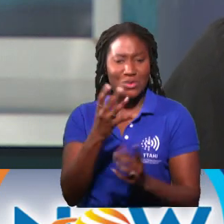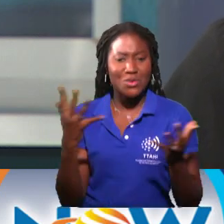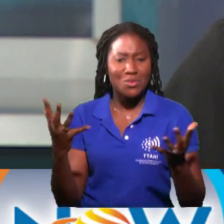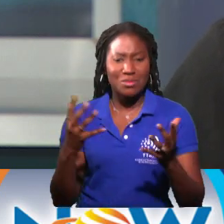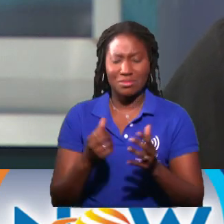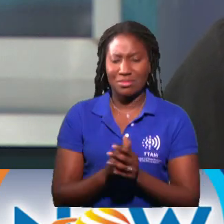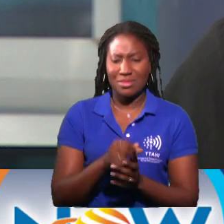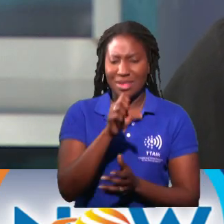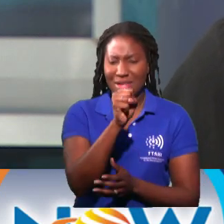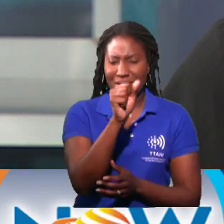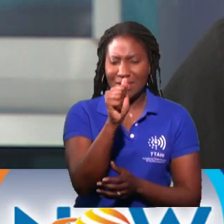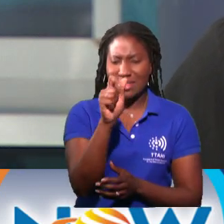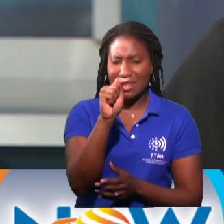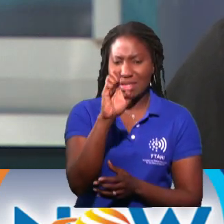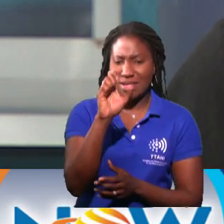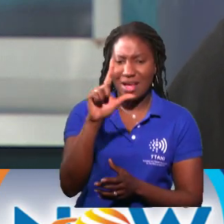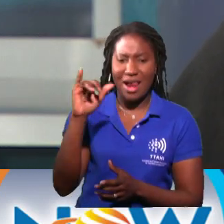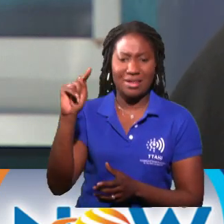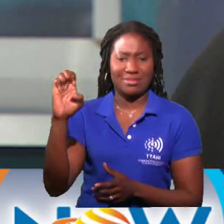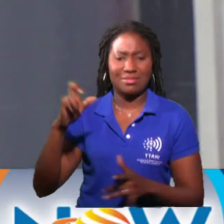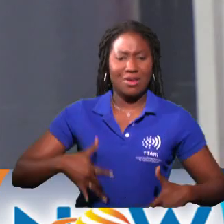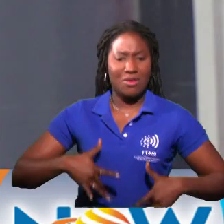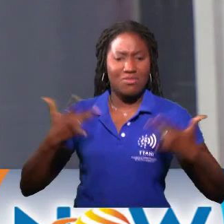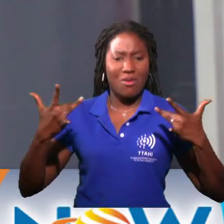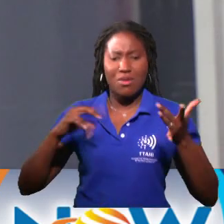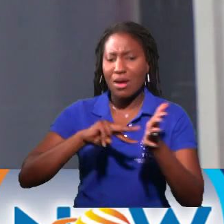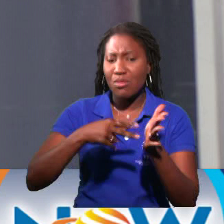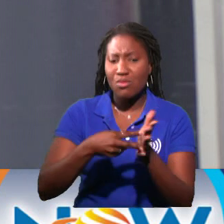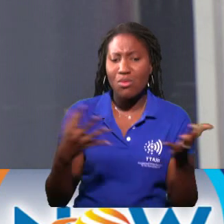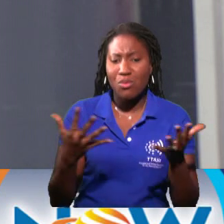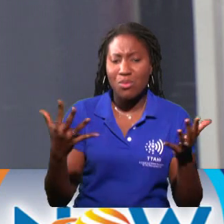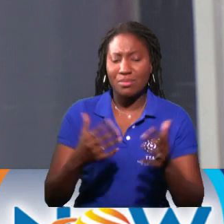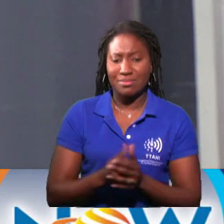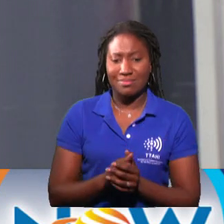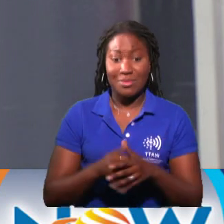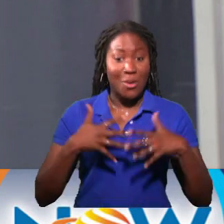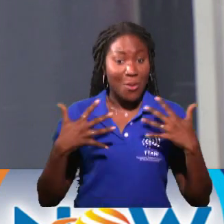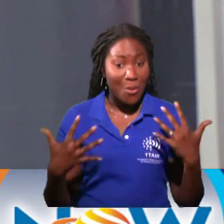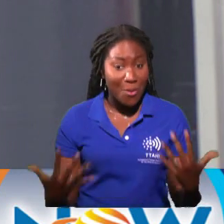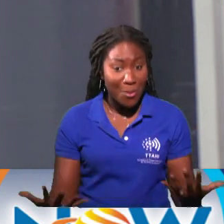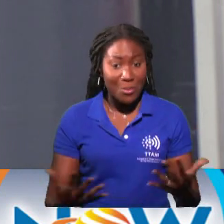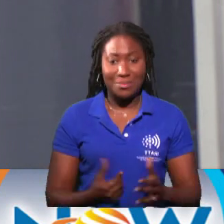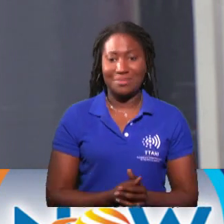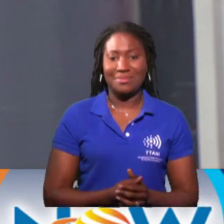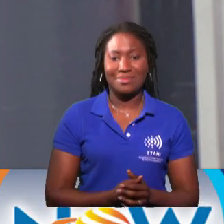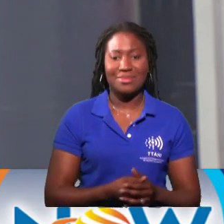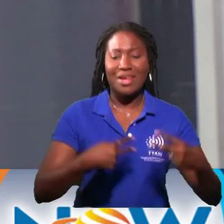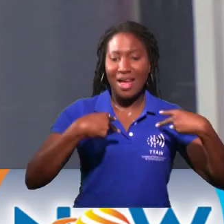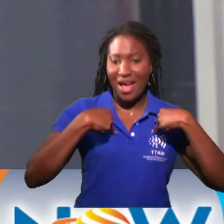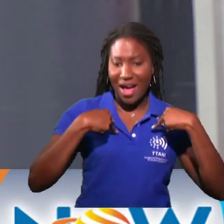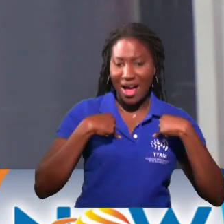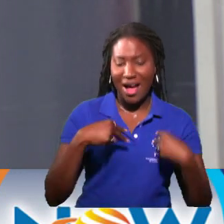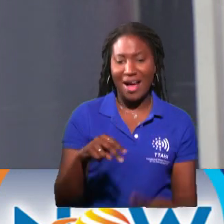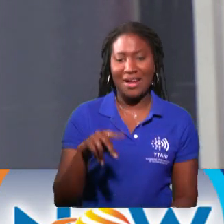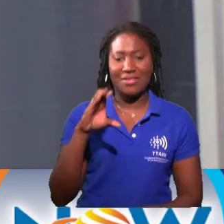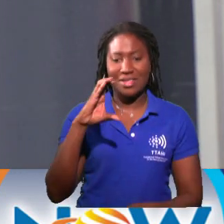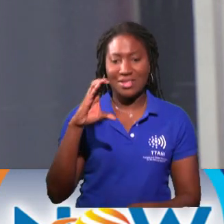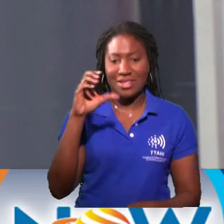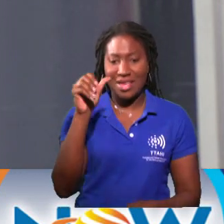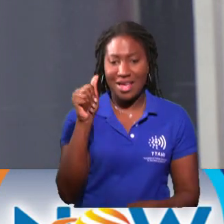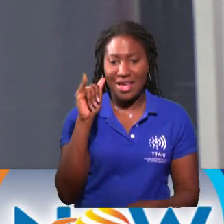satellite event? Satellite events, okay, great. So one of them is, we have Kaiso, that's going to